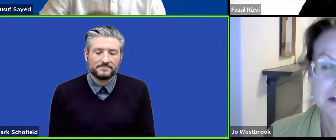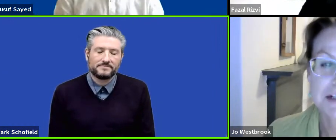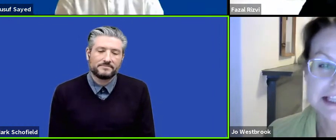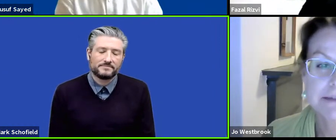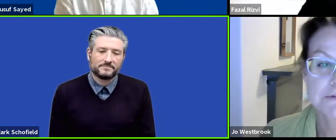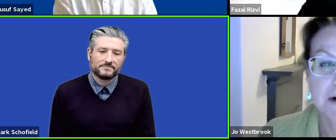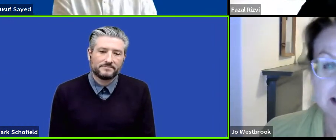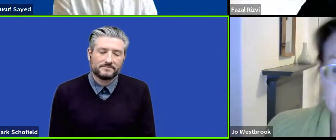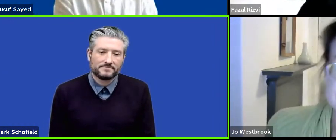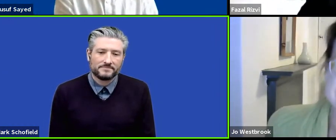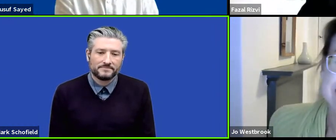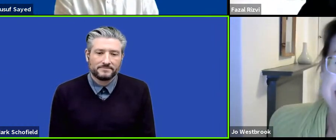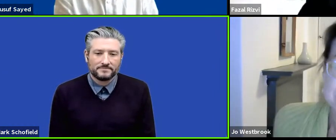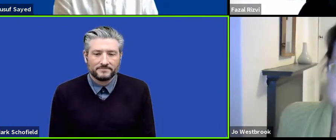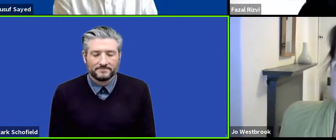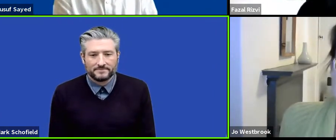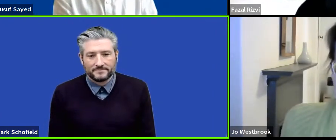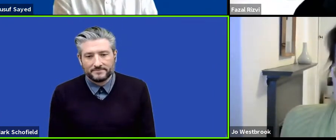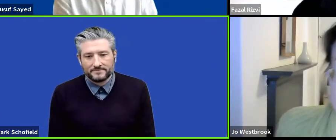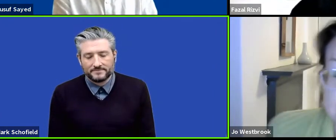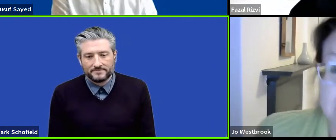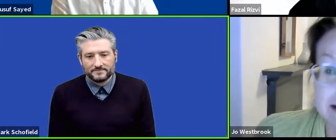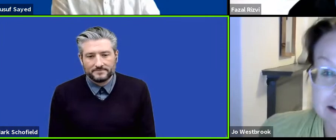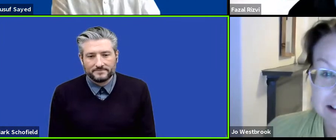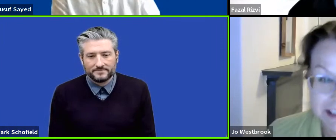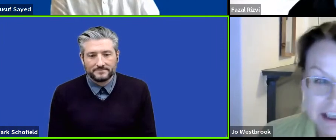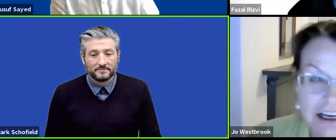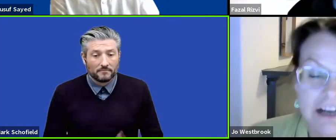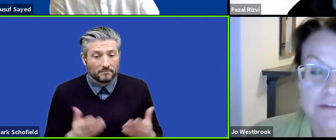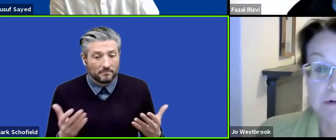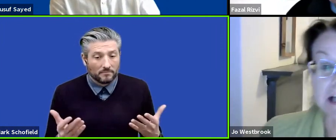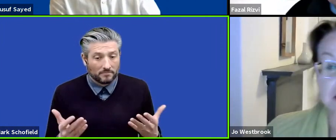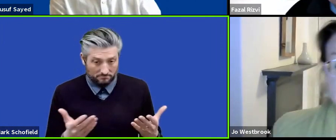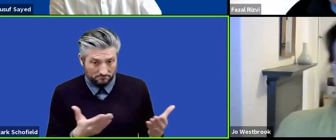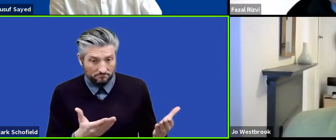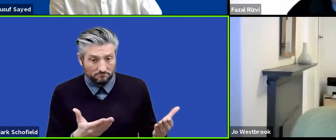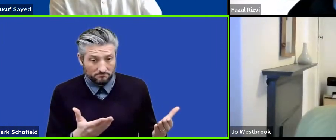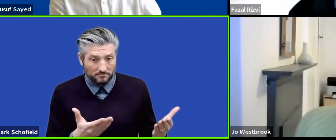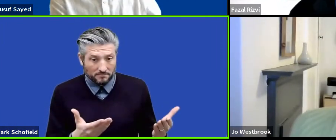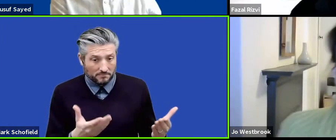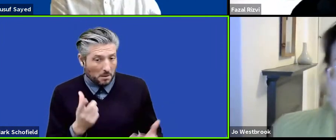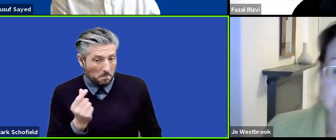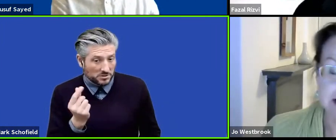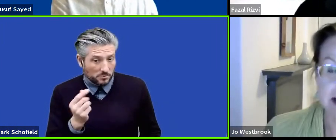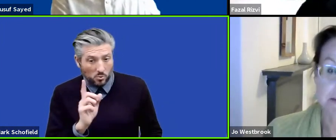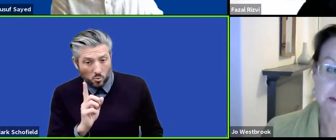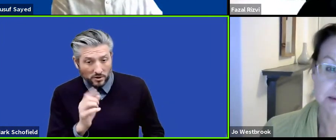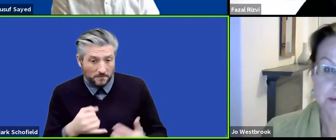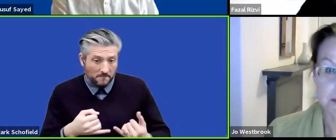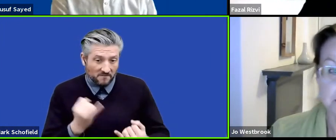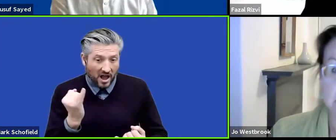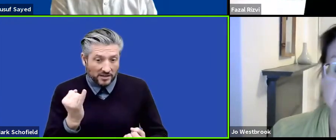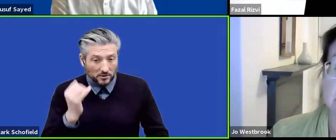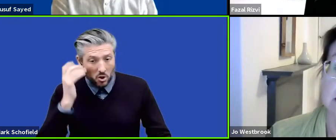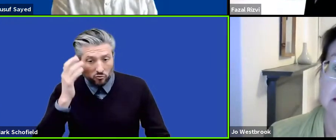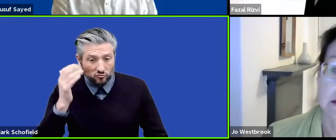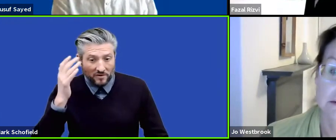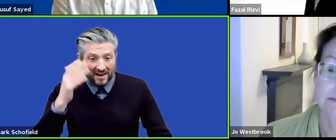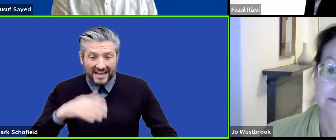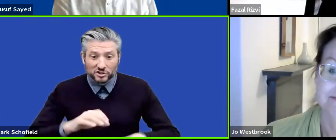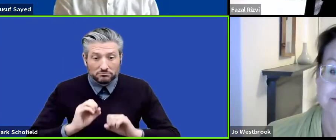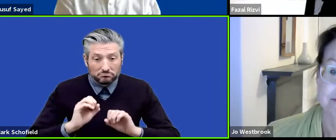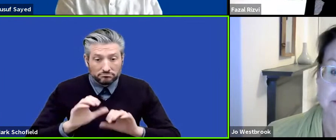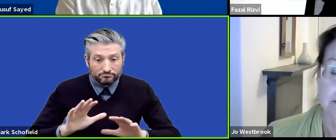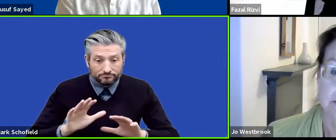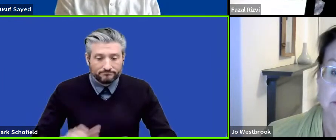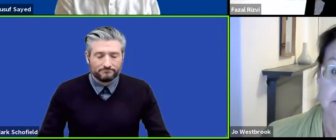Sorry, I was muted. Just have a final, if you can make a final Sure. reflection, Yusuf, and then we can open it out to the audience. I think so.